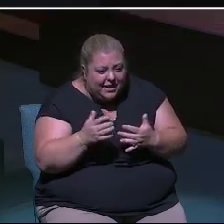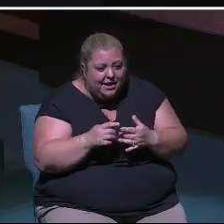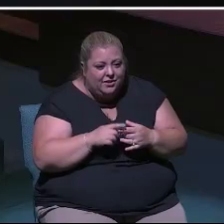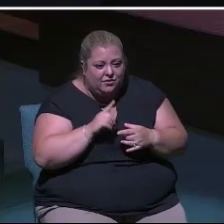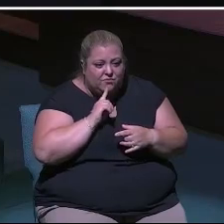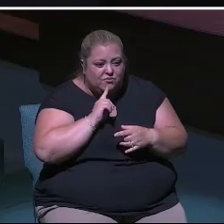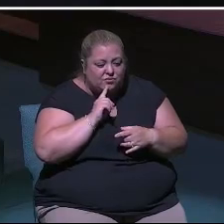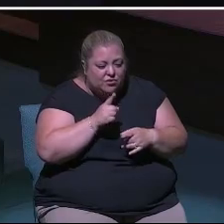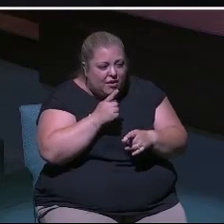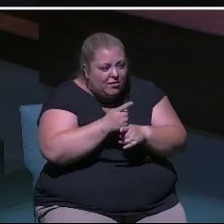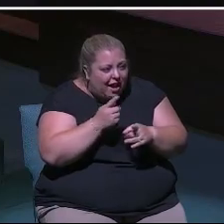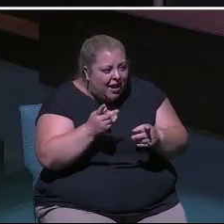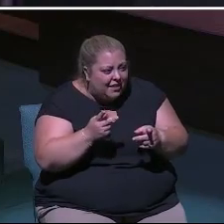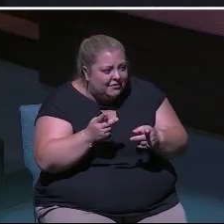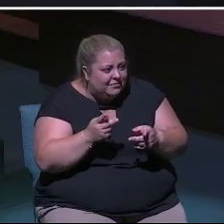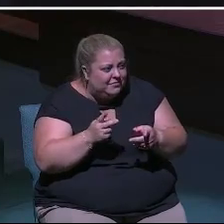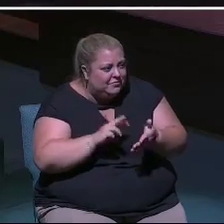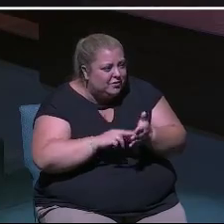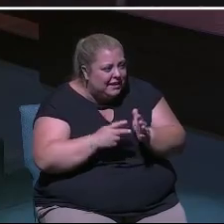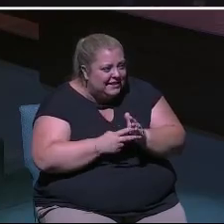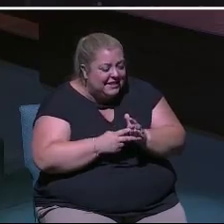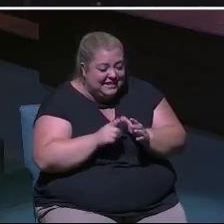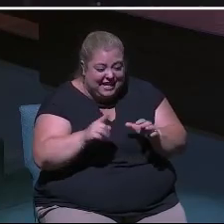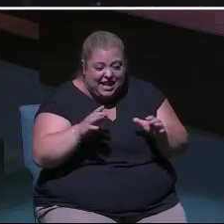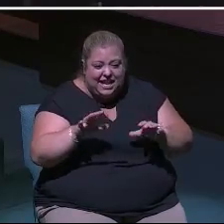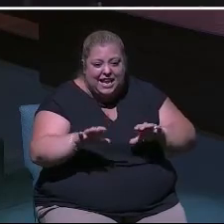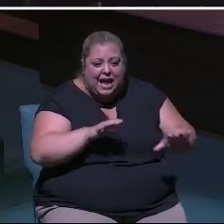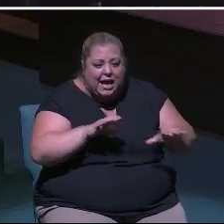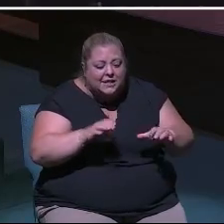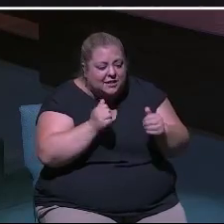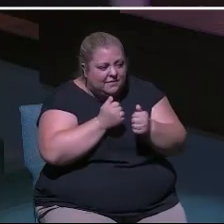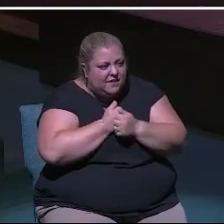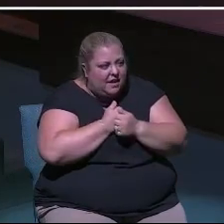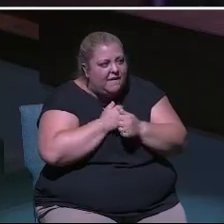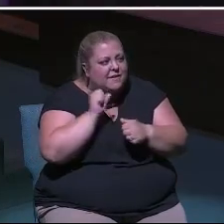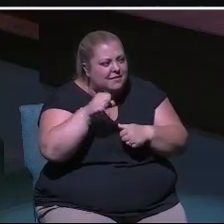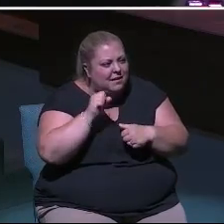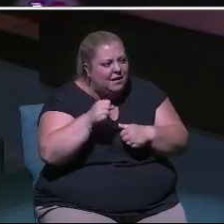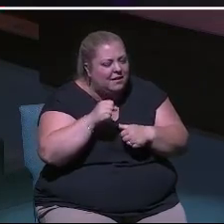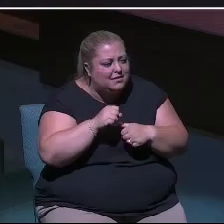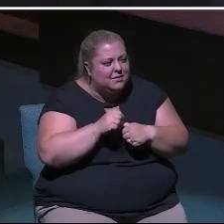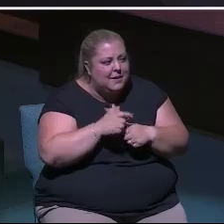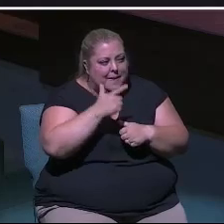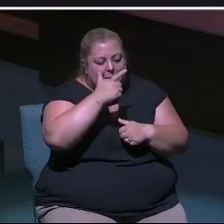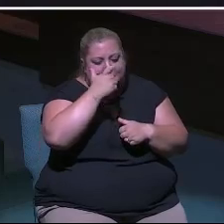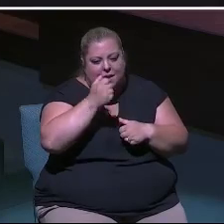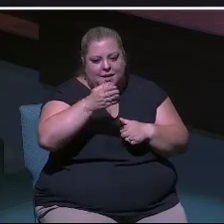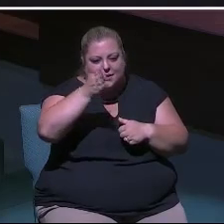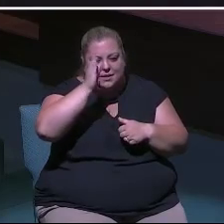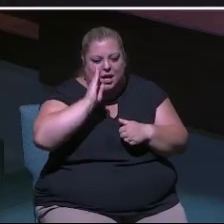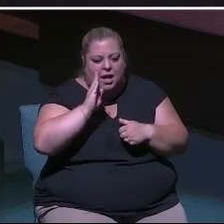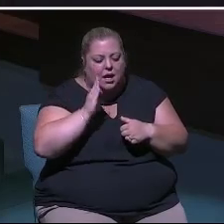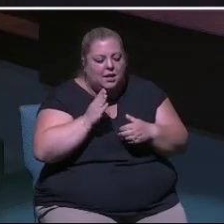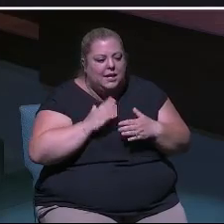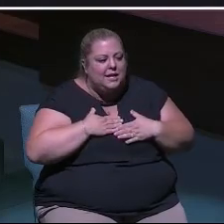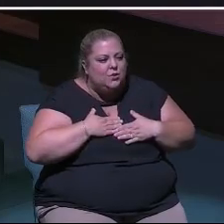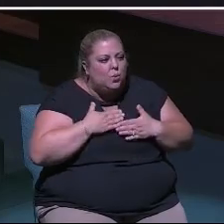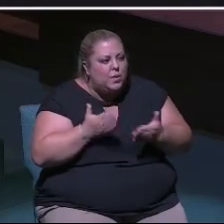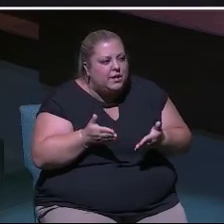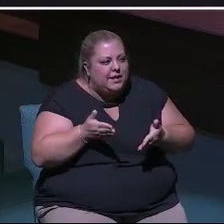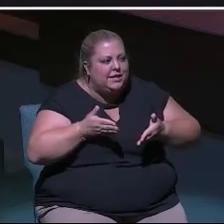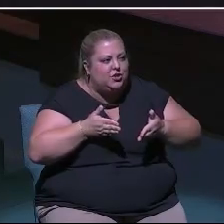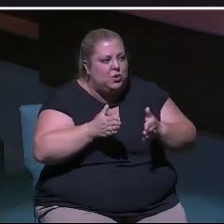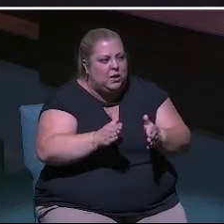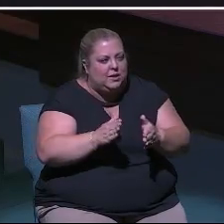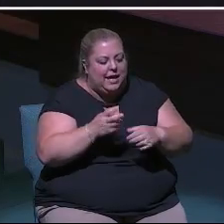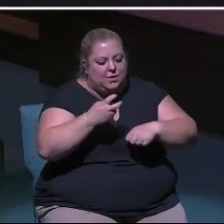purpose. You say, is that an act of love? Absolutely. Because God is willing to allow difficulties to come into